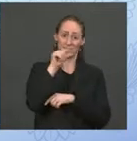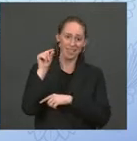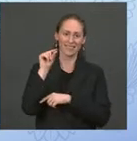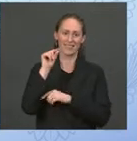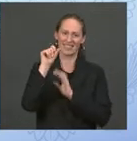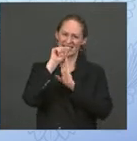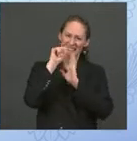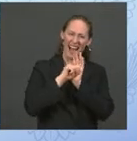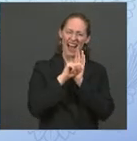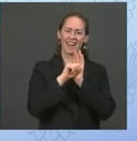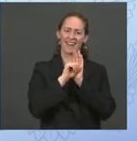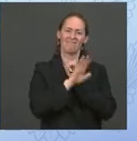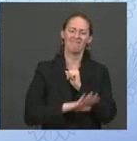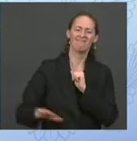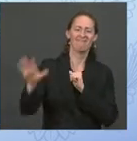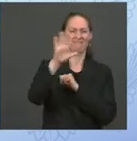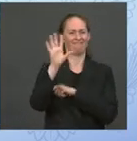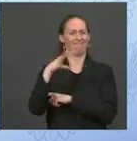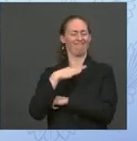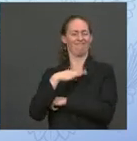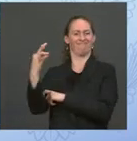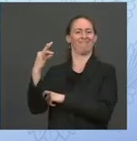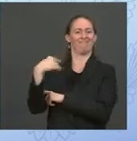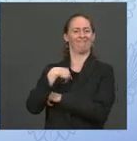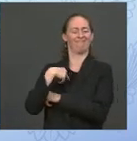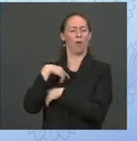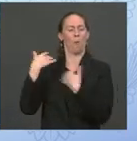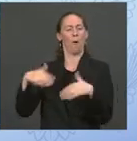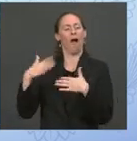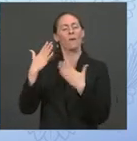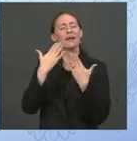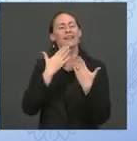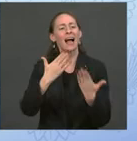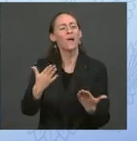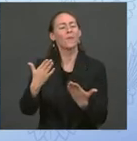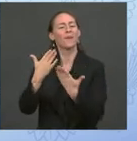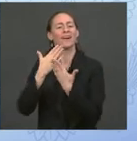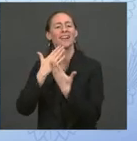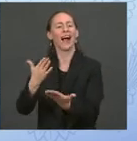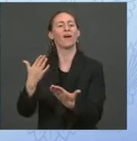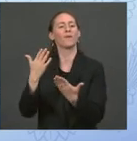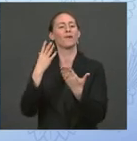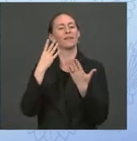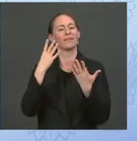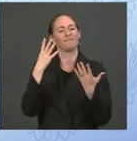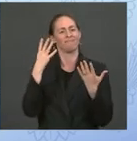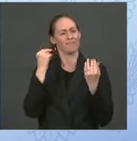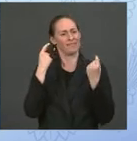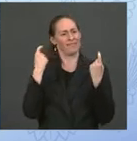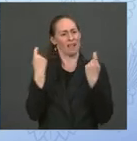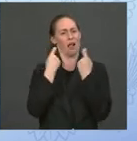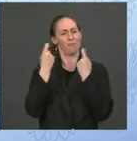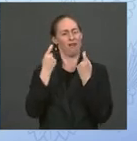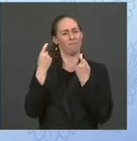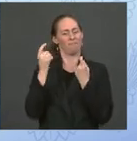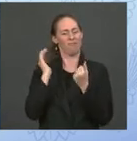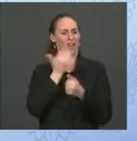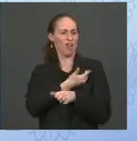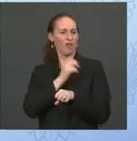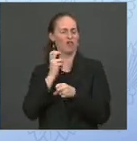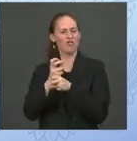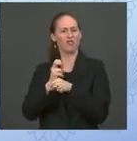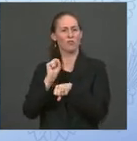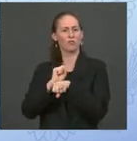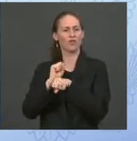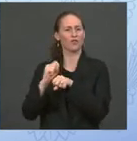we thank you from the bottom of our hearts for elevating and for celebrating our work. As the 2020 National Teacher